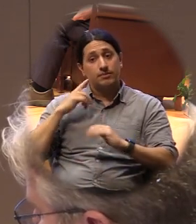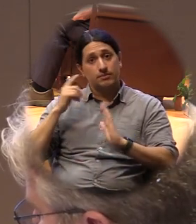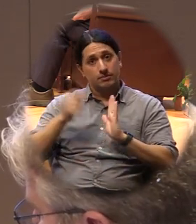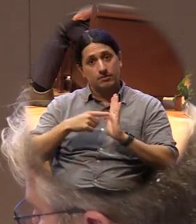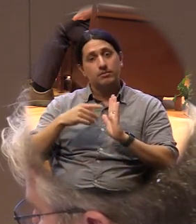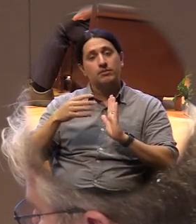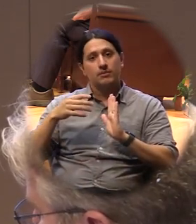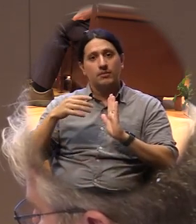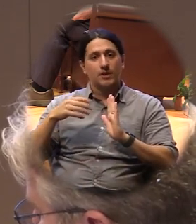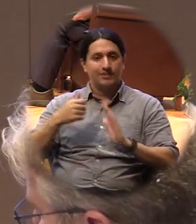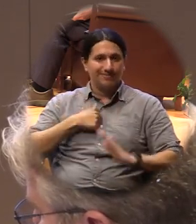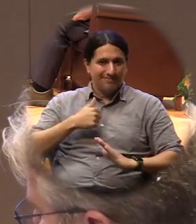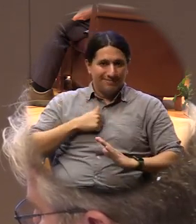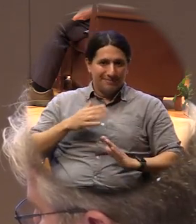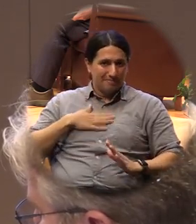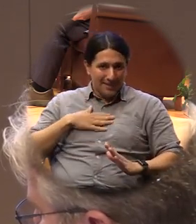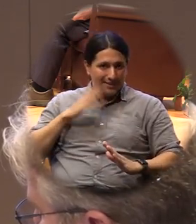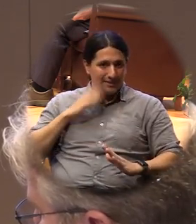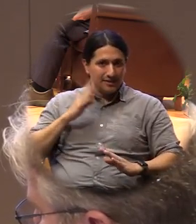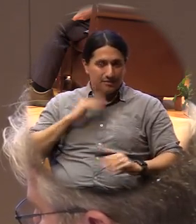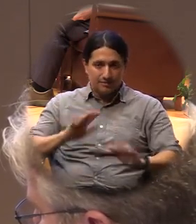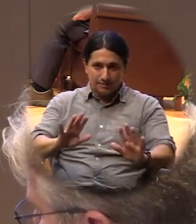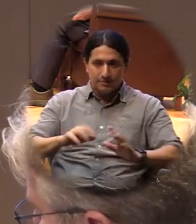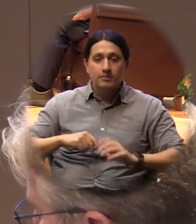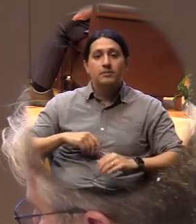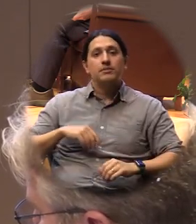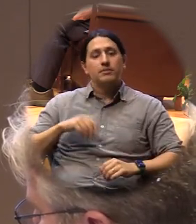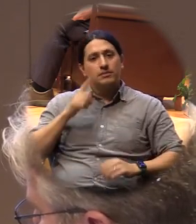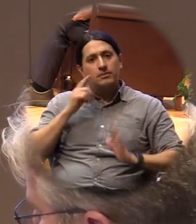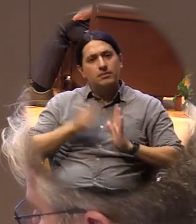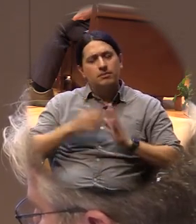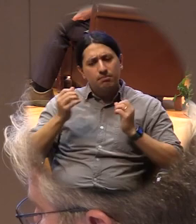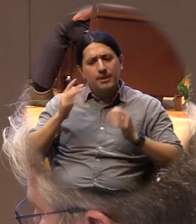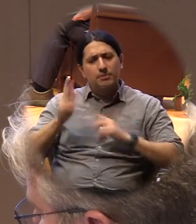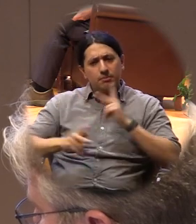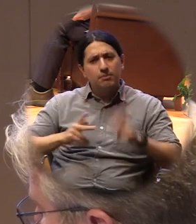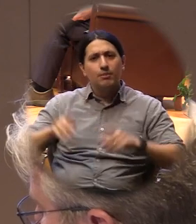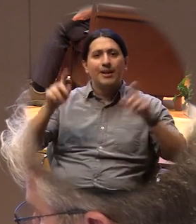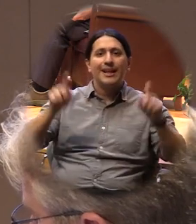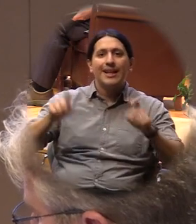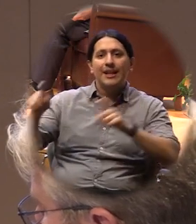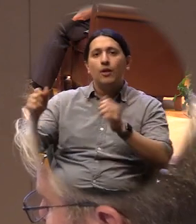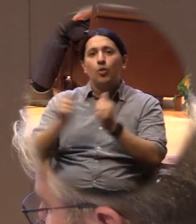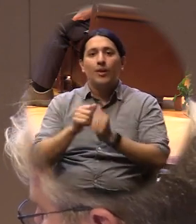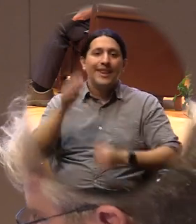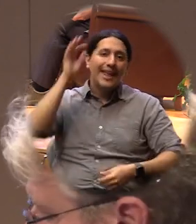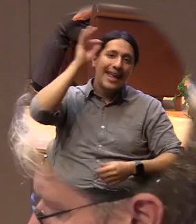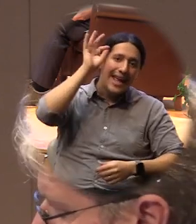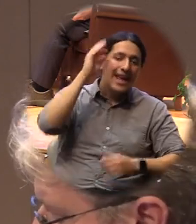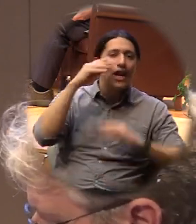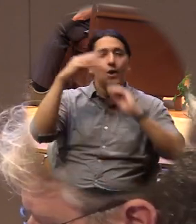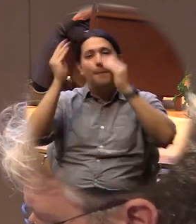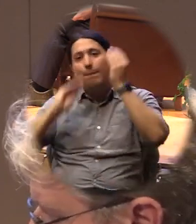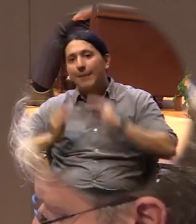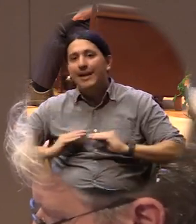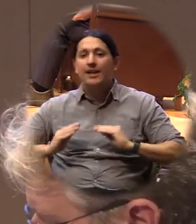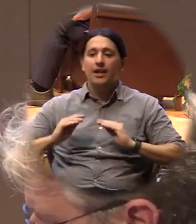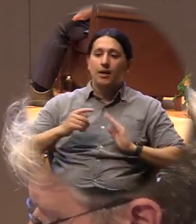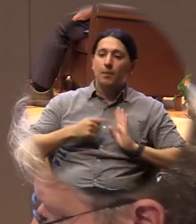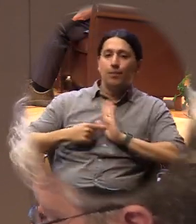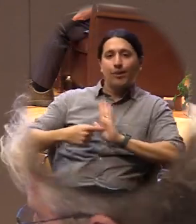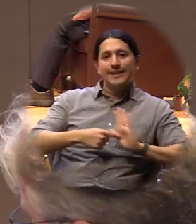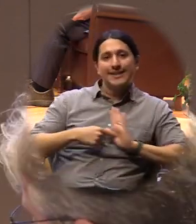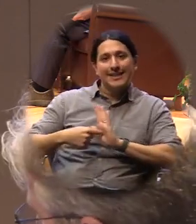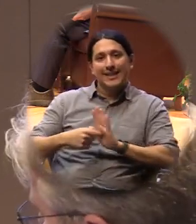what I was seeing was a lot of folks experimenting with hair, makeup, presentation, doing some